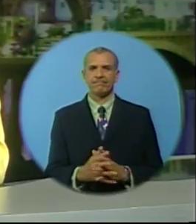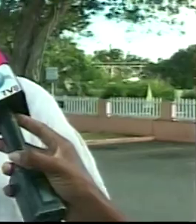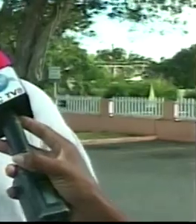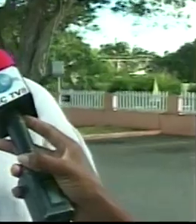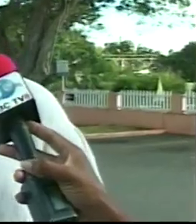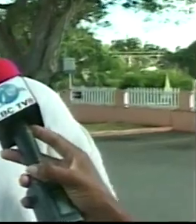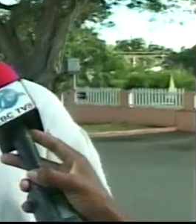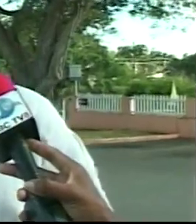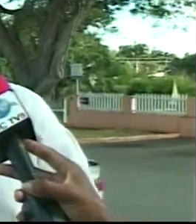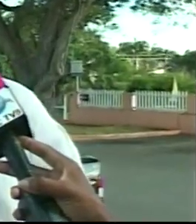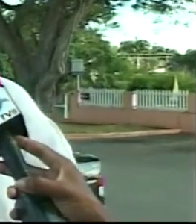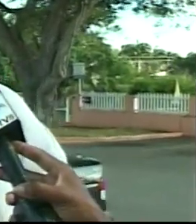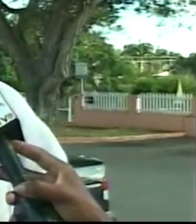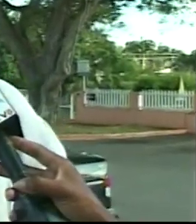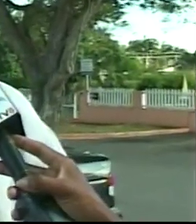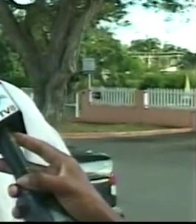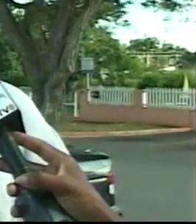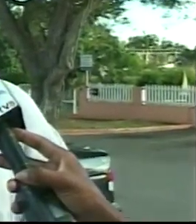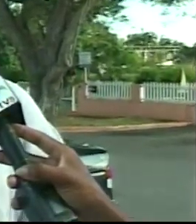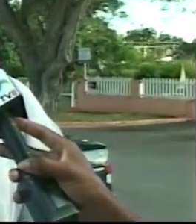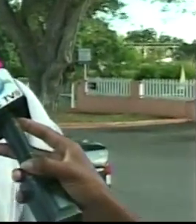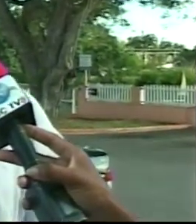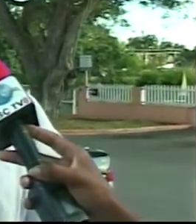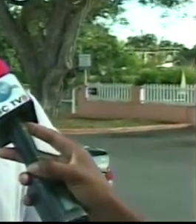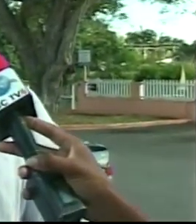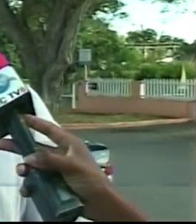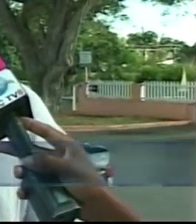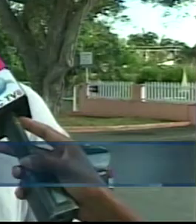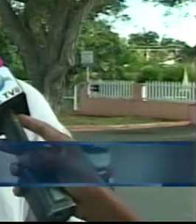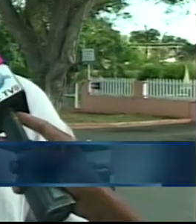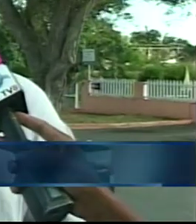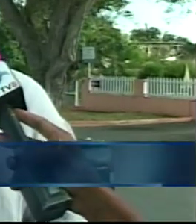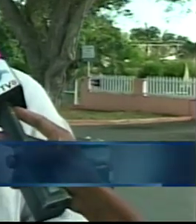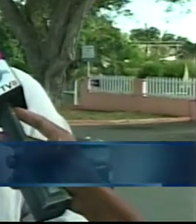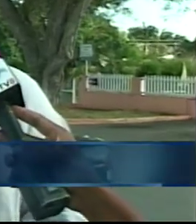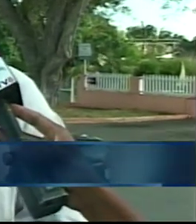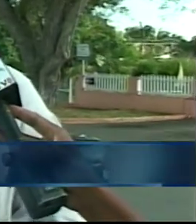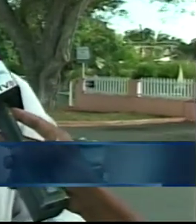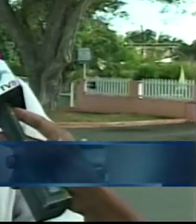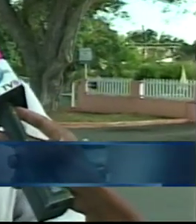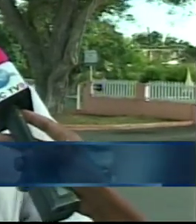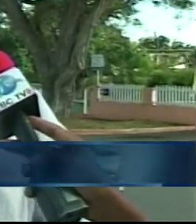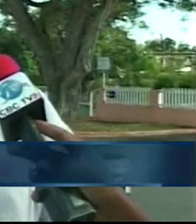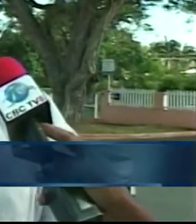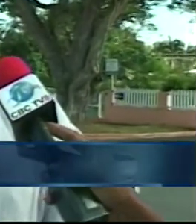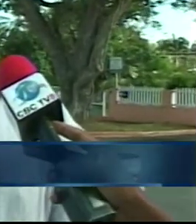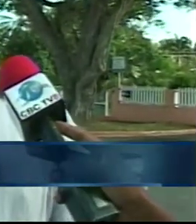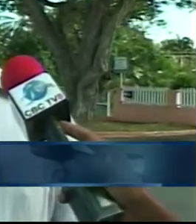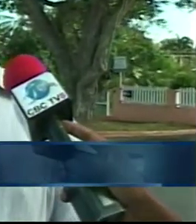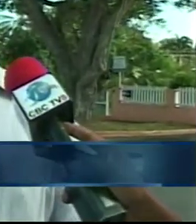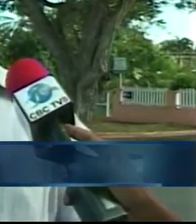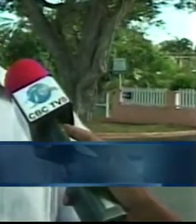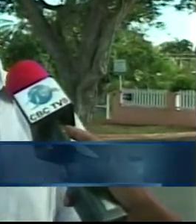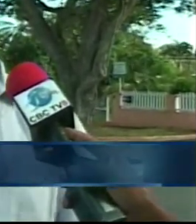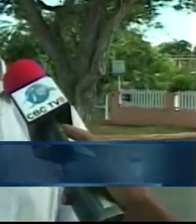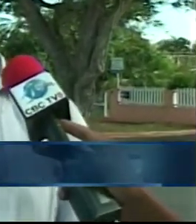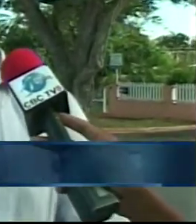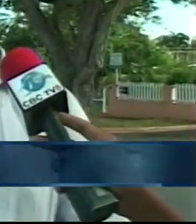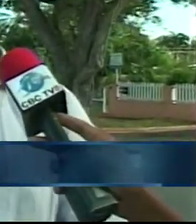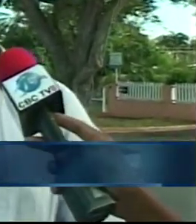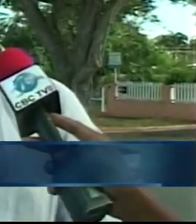It helped me to actually look 2 or 3 sides before, because it taught me to think before I react then. Even